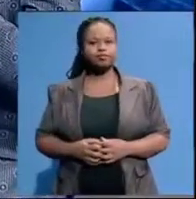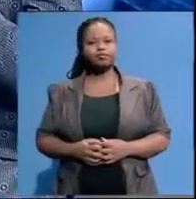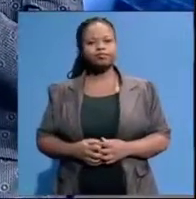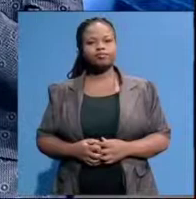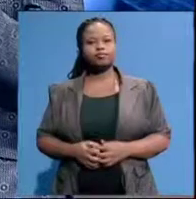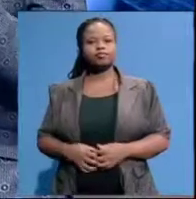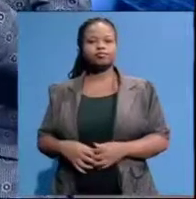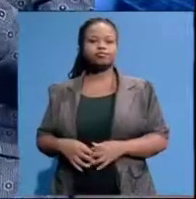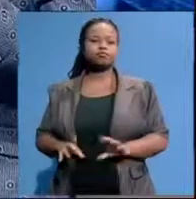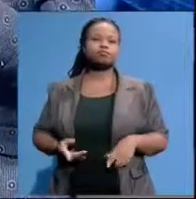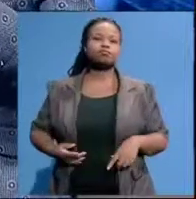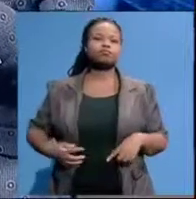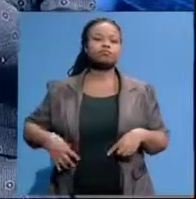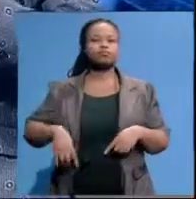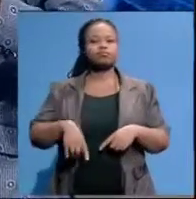Umalo